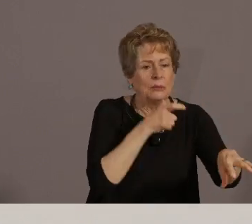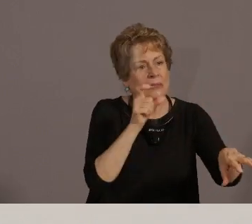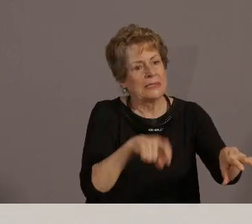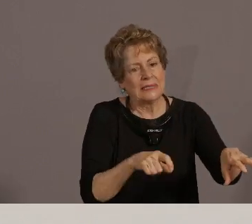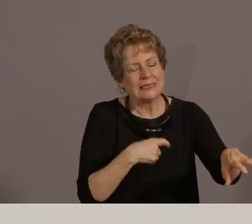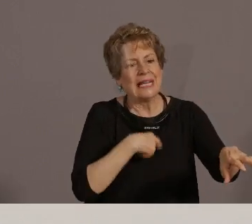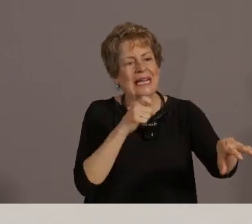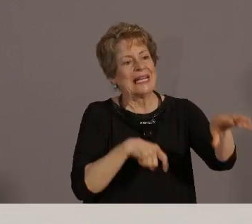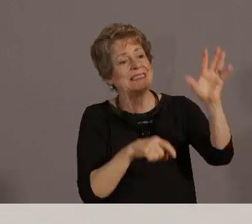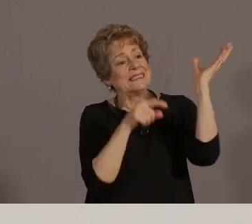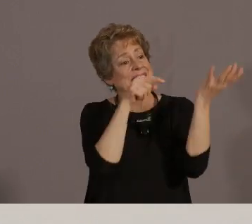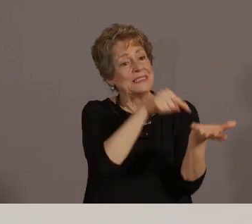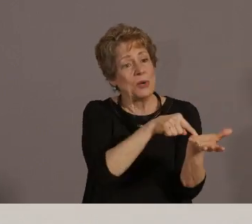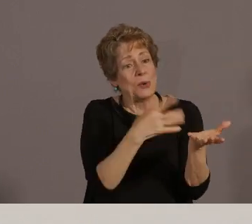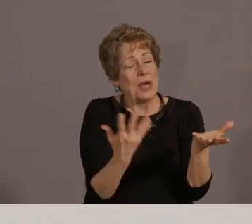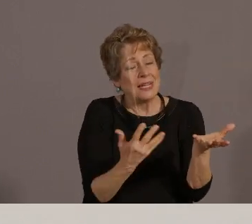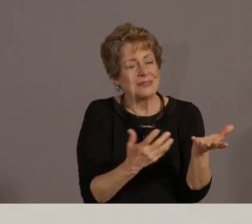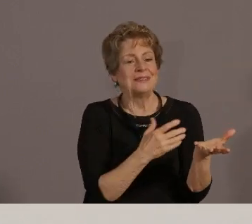And so